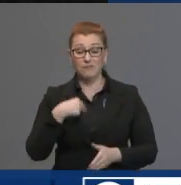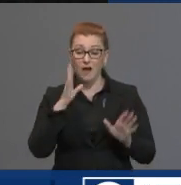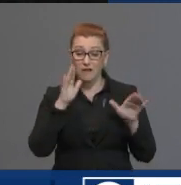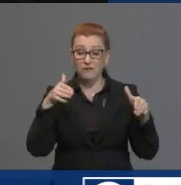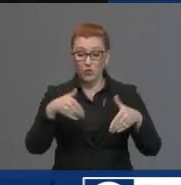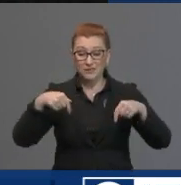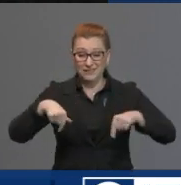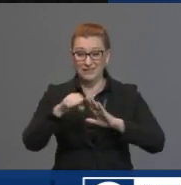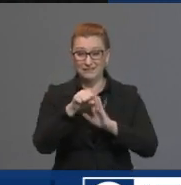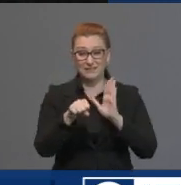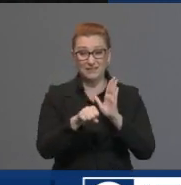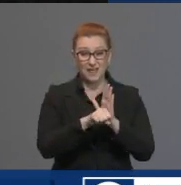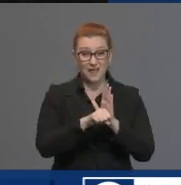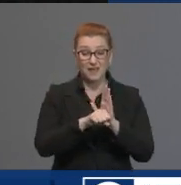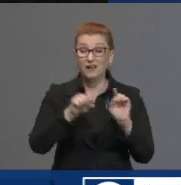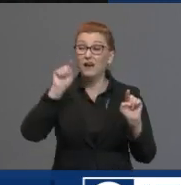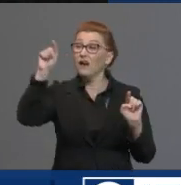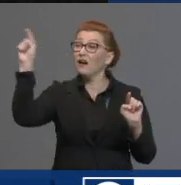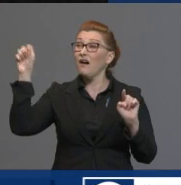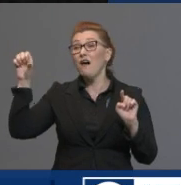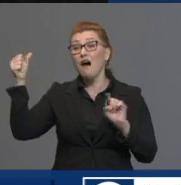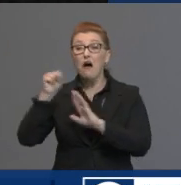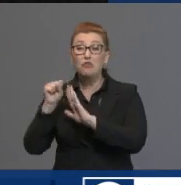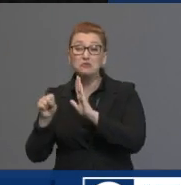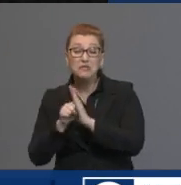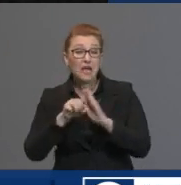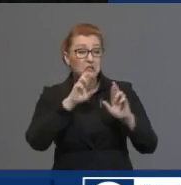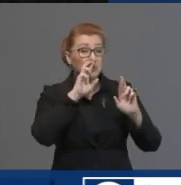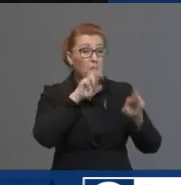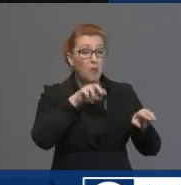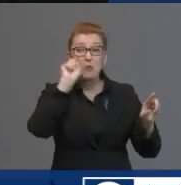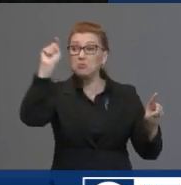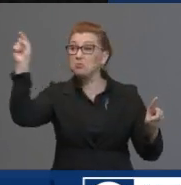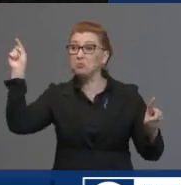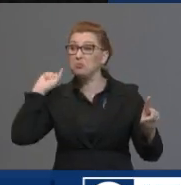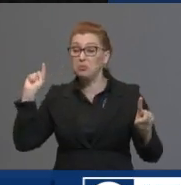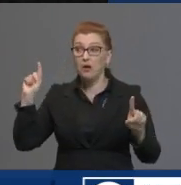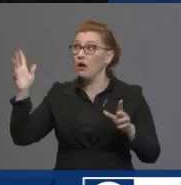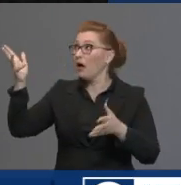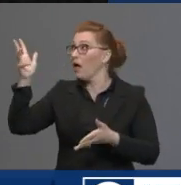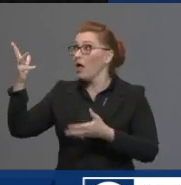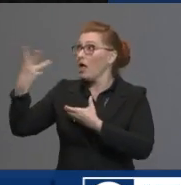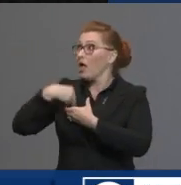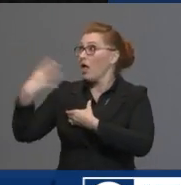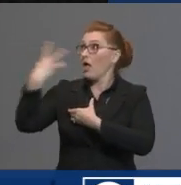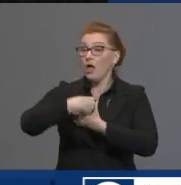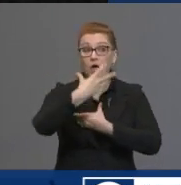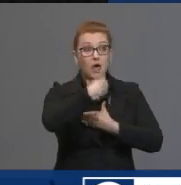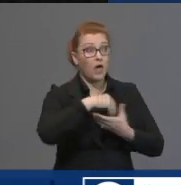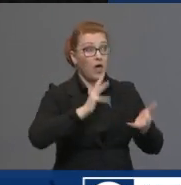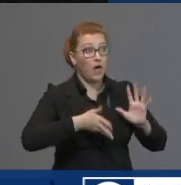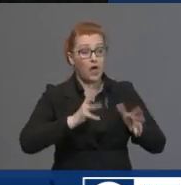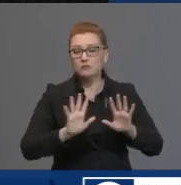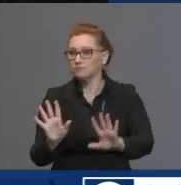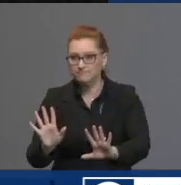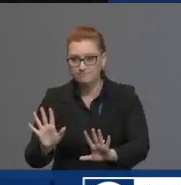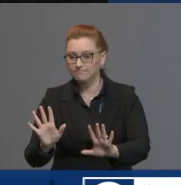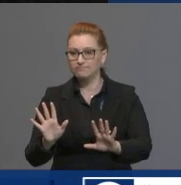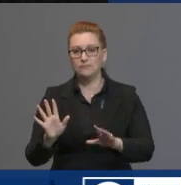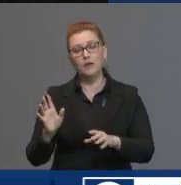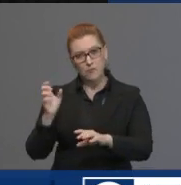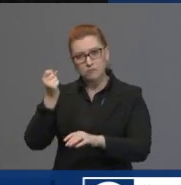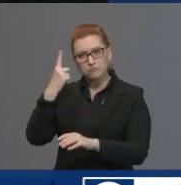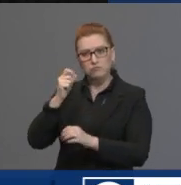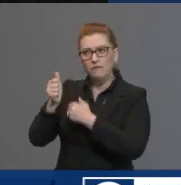approach for our state, not focused on what's being reported elsewhere, learning from what we're seeing elsewhere, but doing what's in the